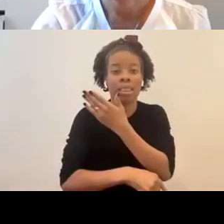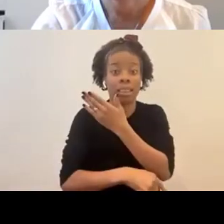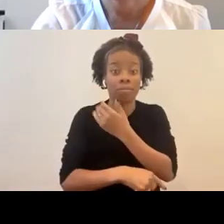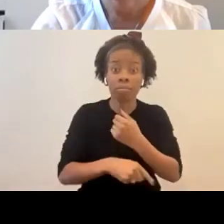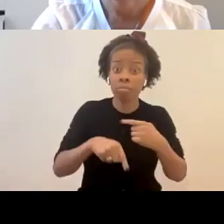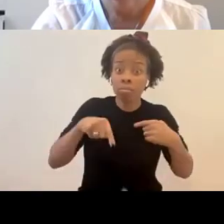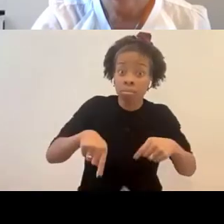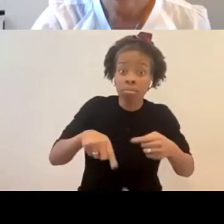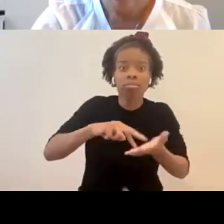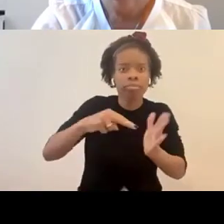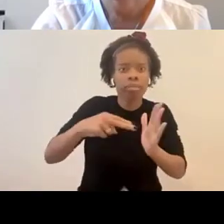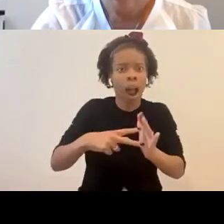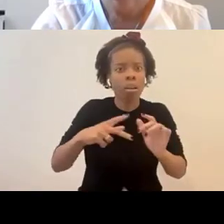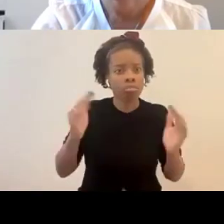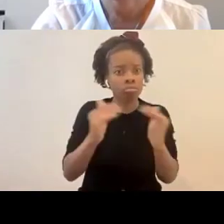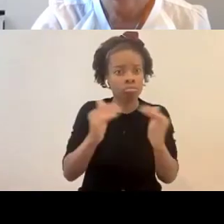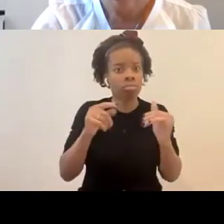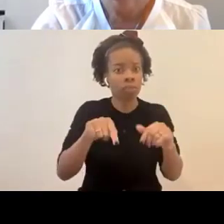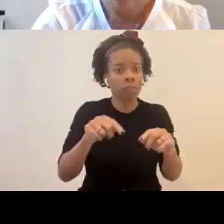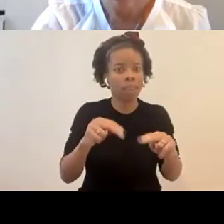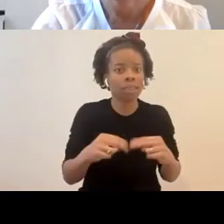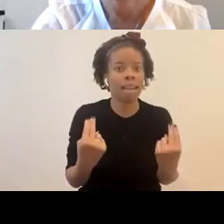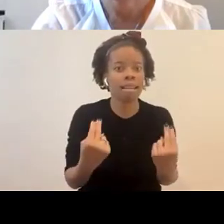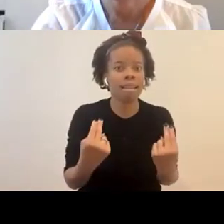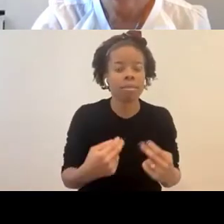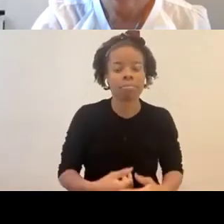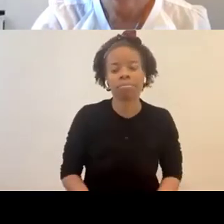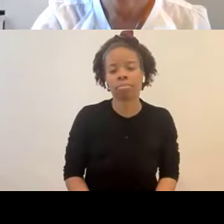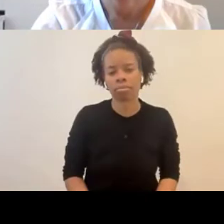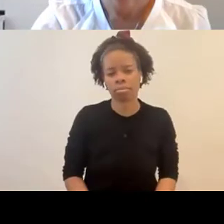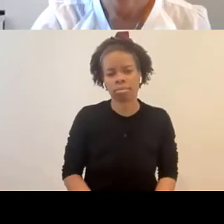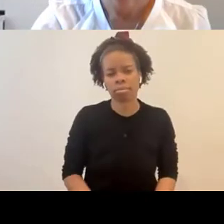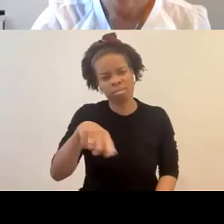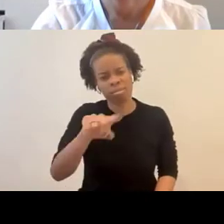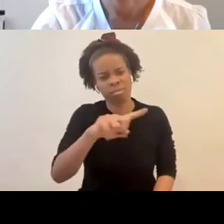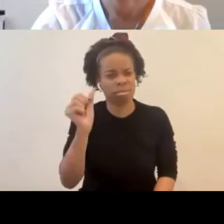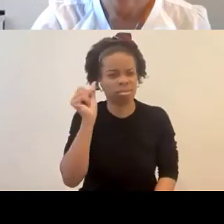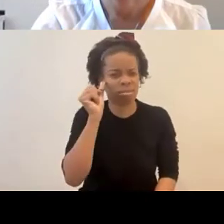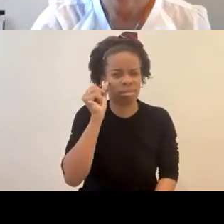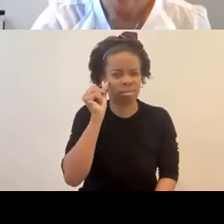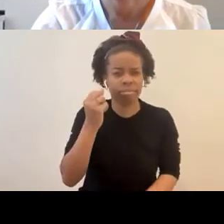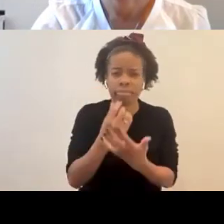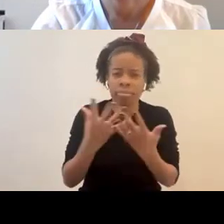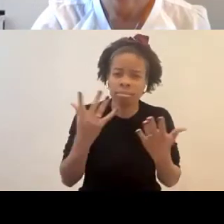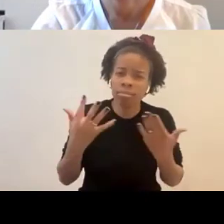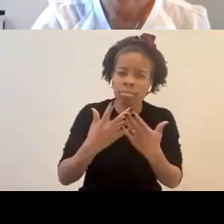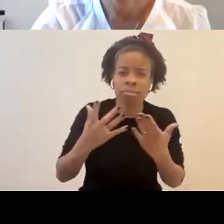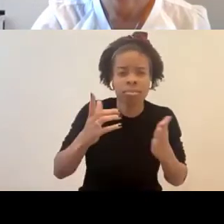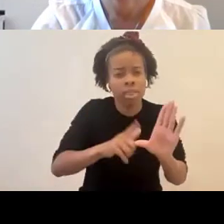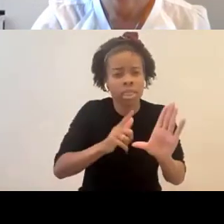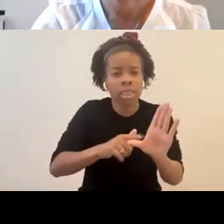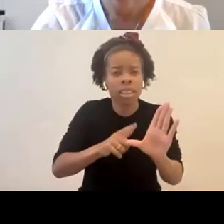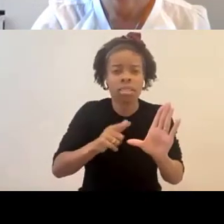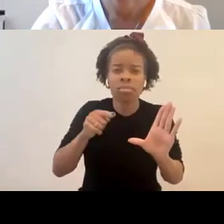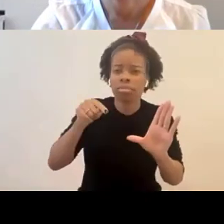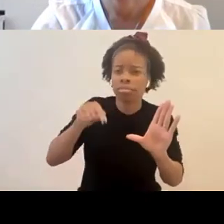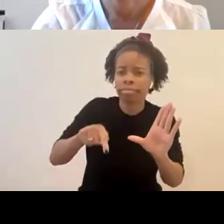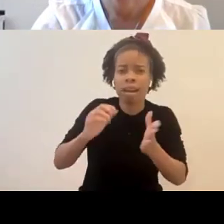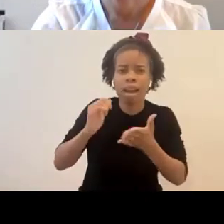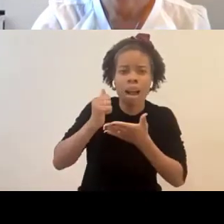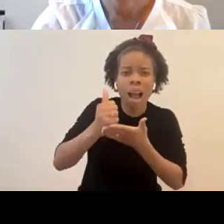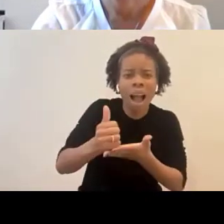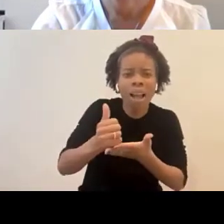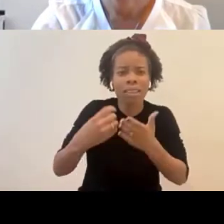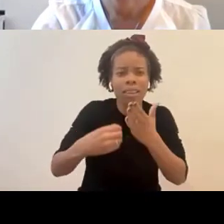takes place today. For many years, as all of us know, the aid and development sectors have been criticized for